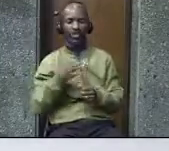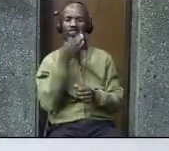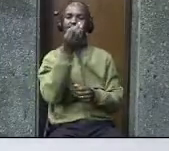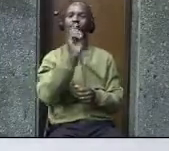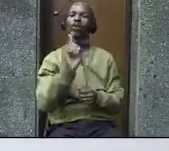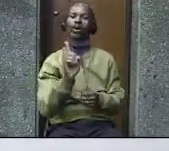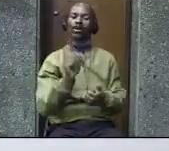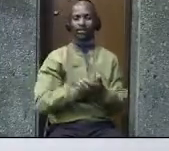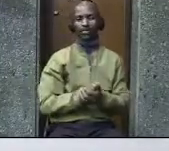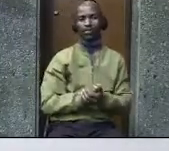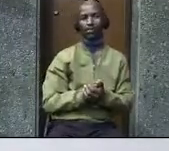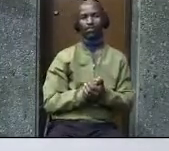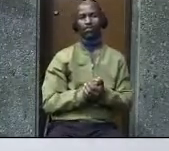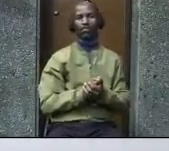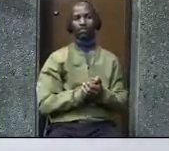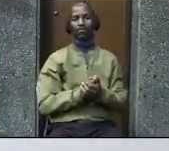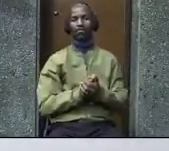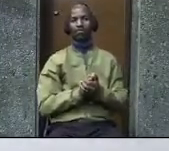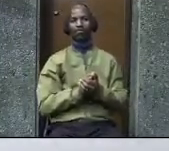say.